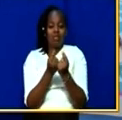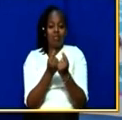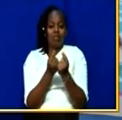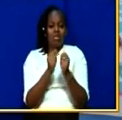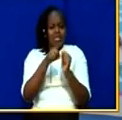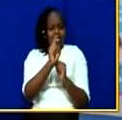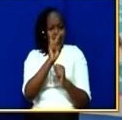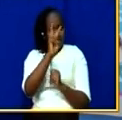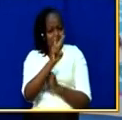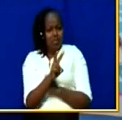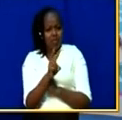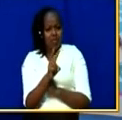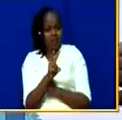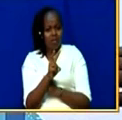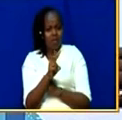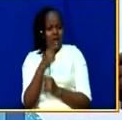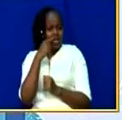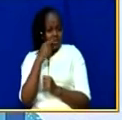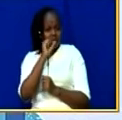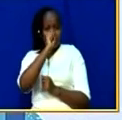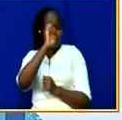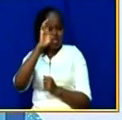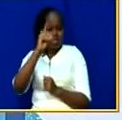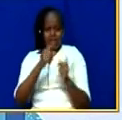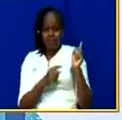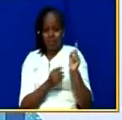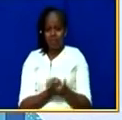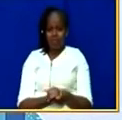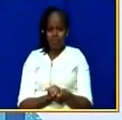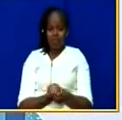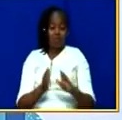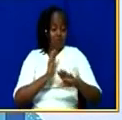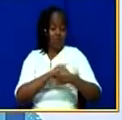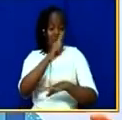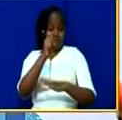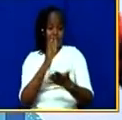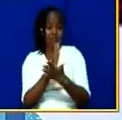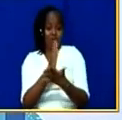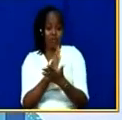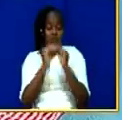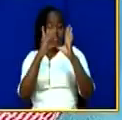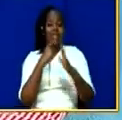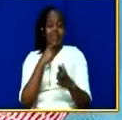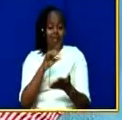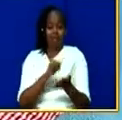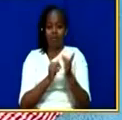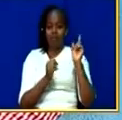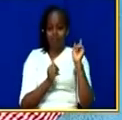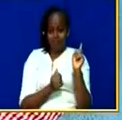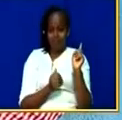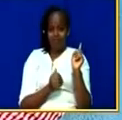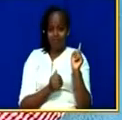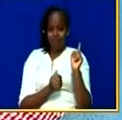seen a carrot seed? That's a very good question. I wonder. Mwalimu Mohia says this